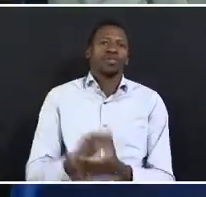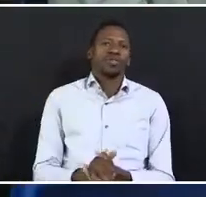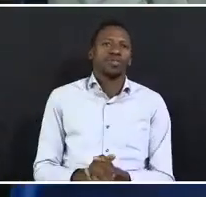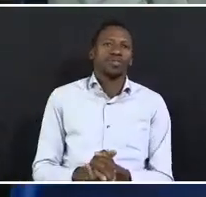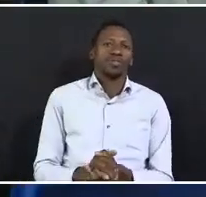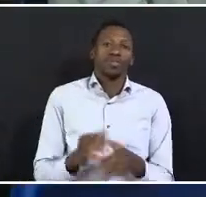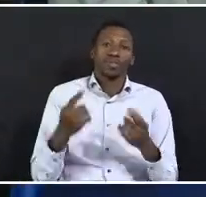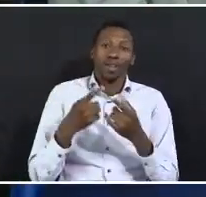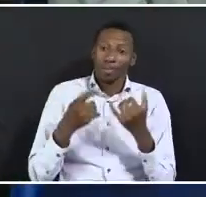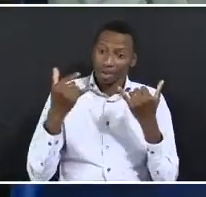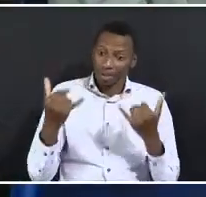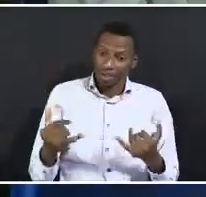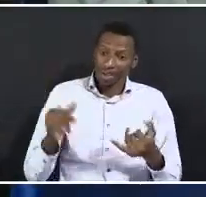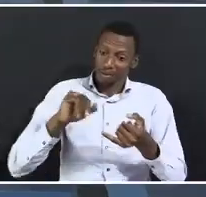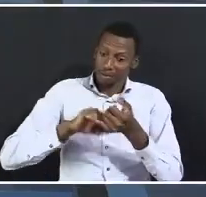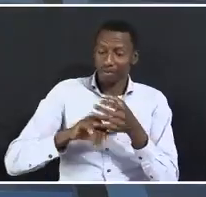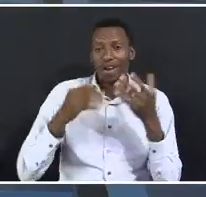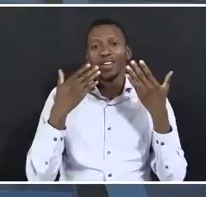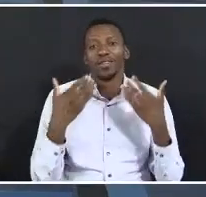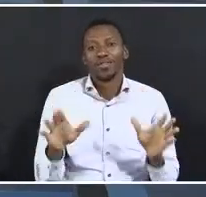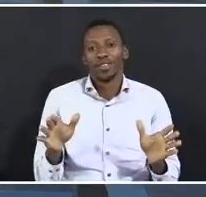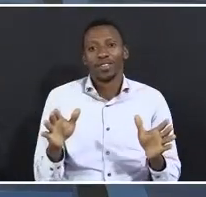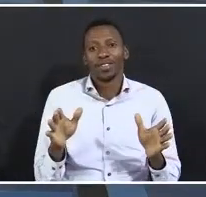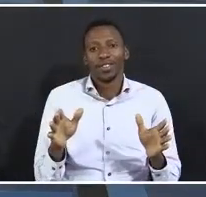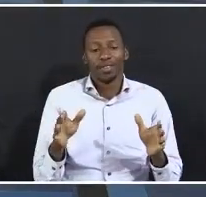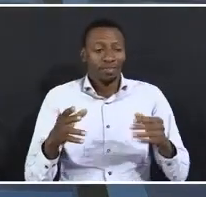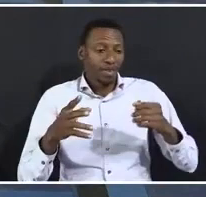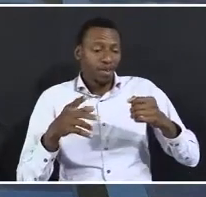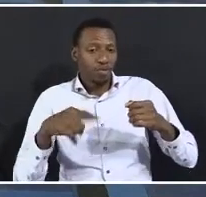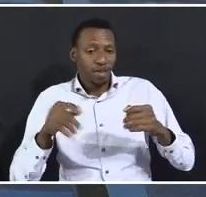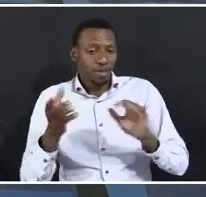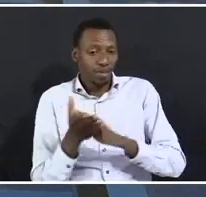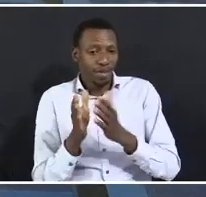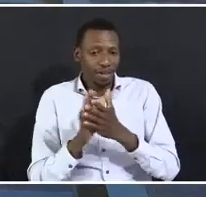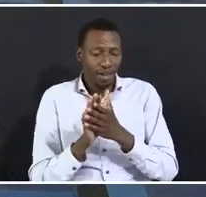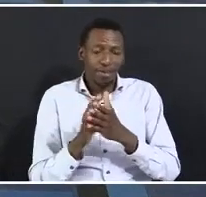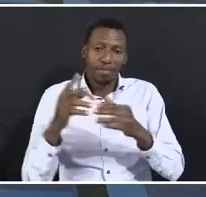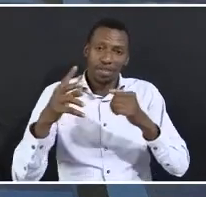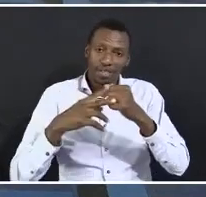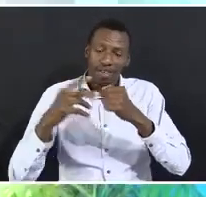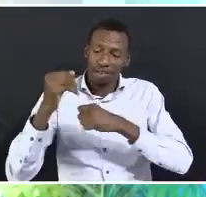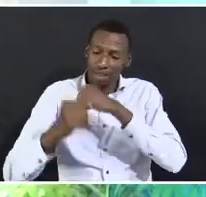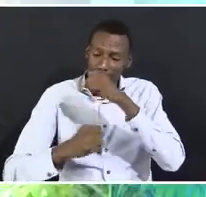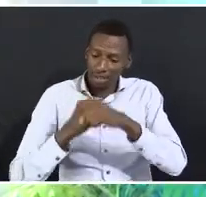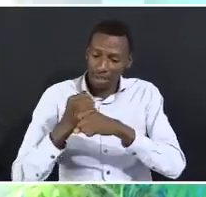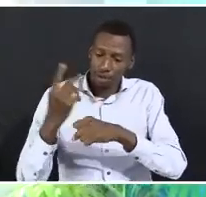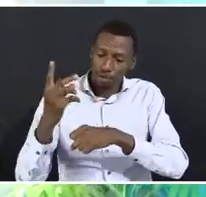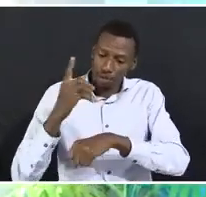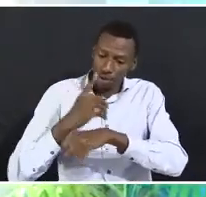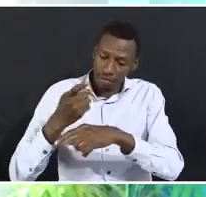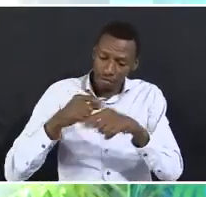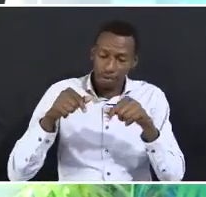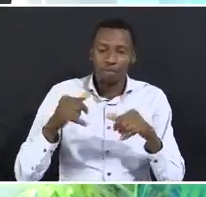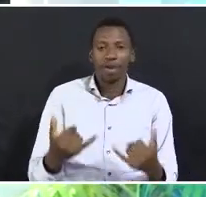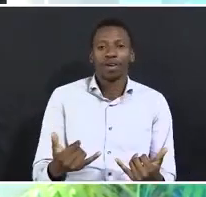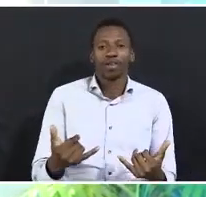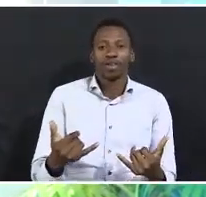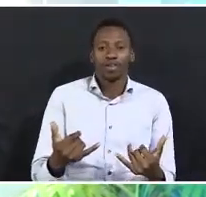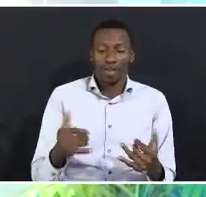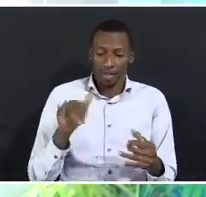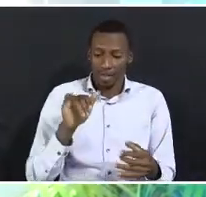But now I'm married. In fact, we are turning 7 in 2 days from now. Wish us well. Because that is what the grace does.